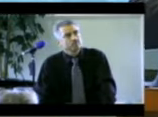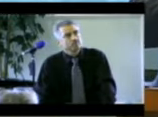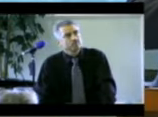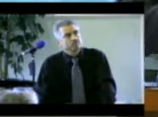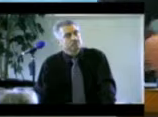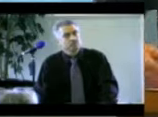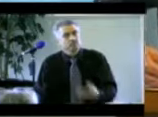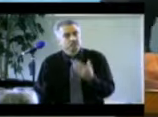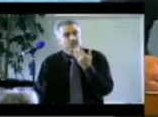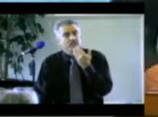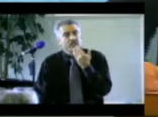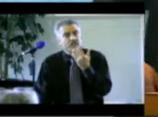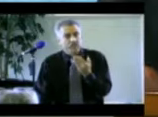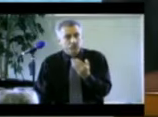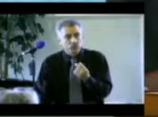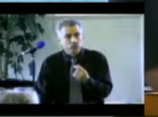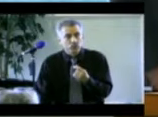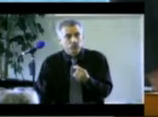Thank you, Malik.